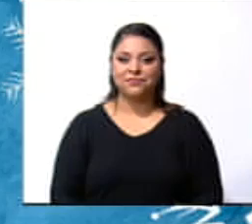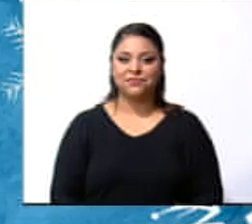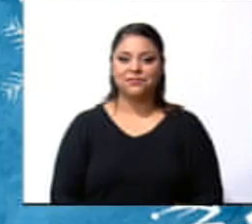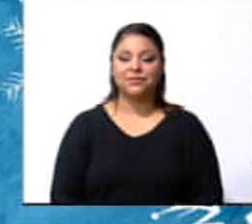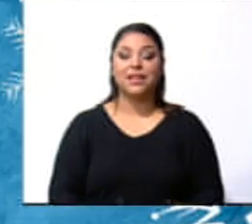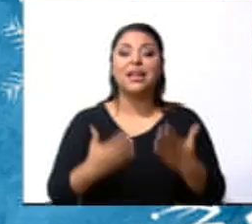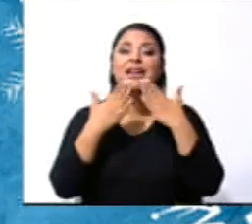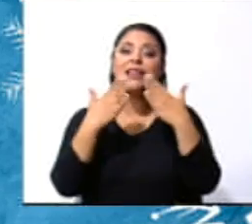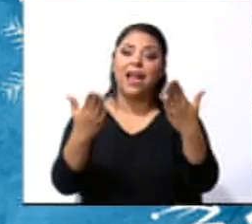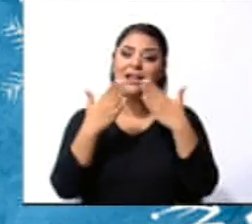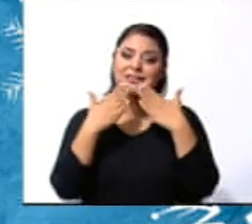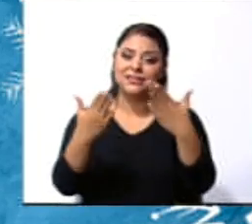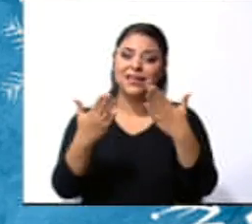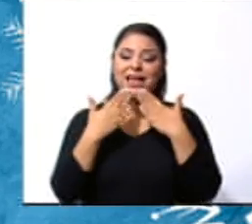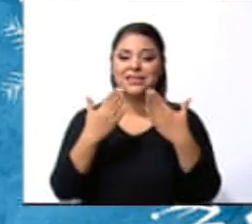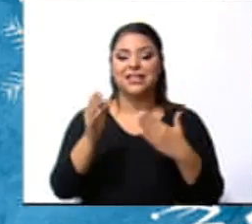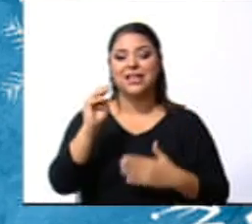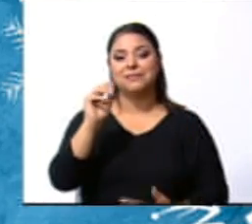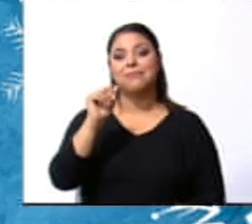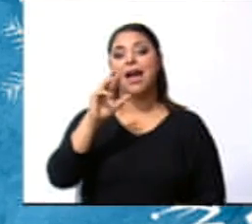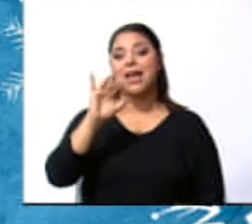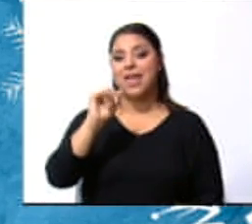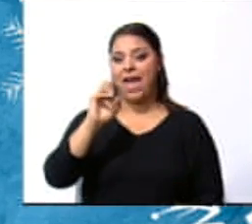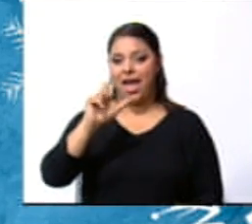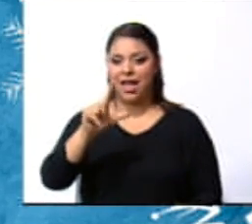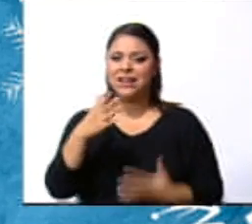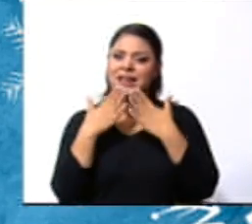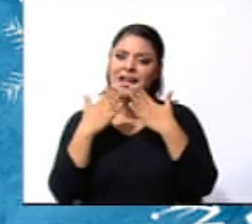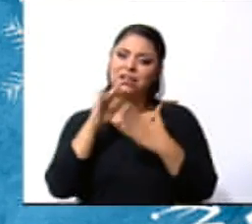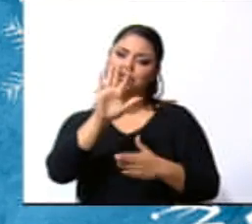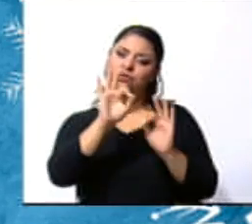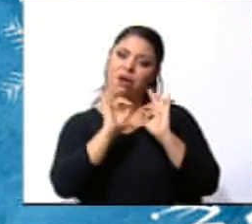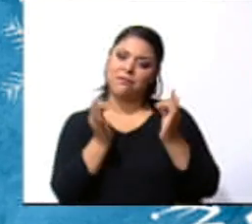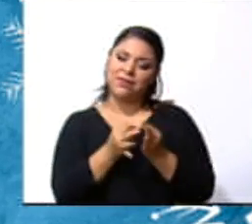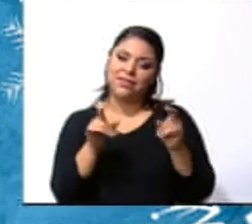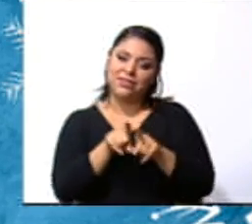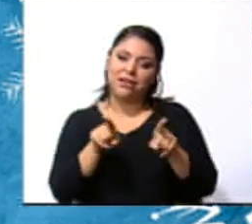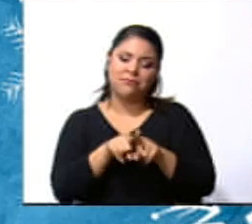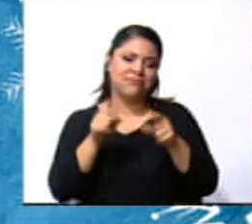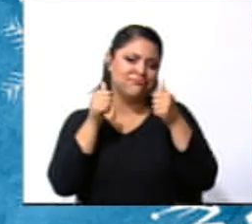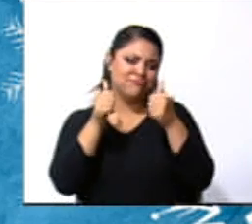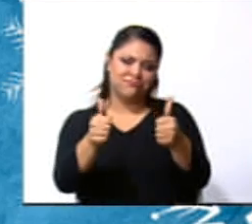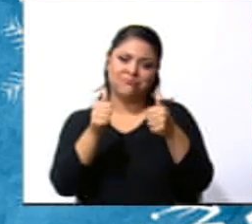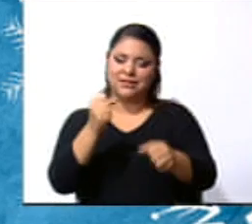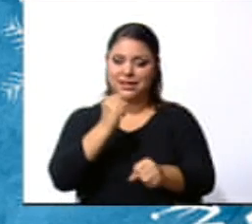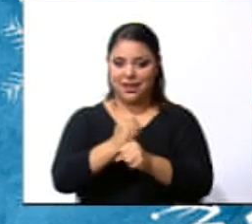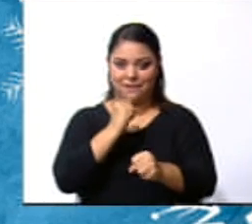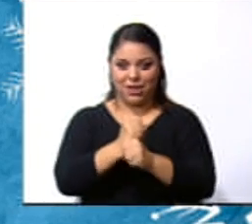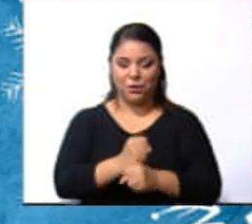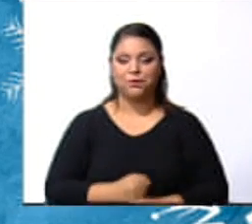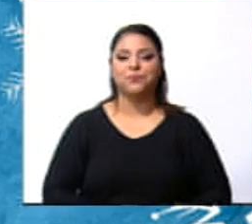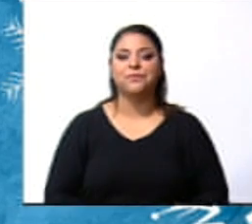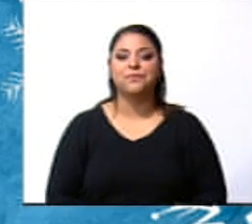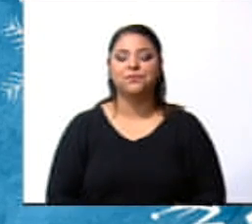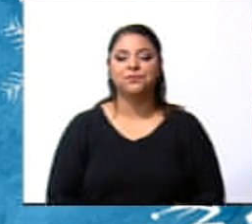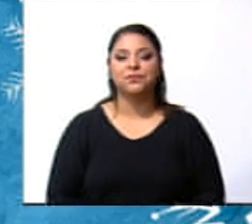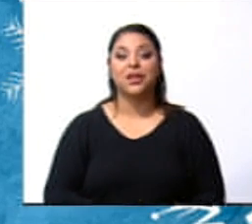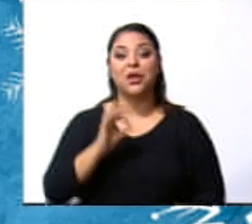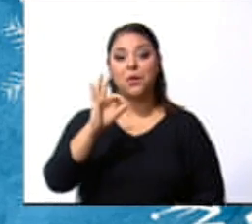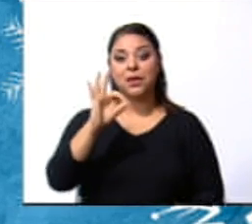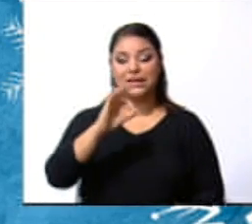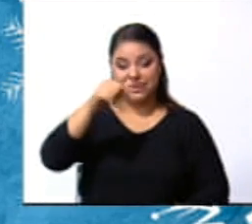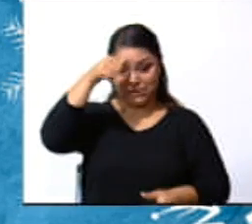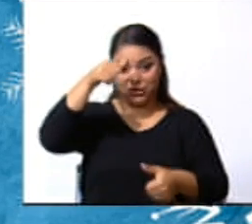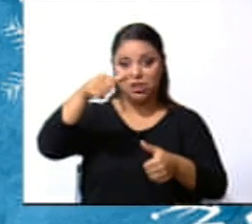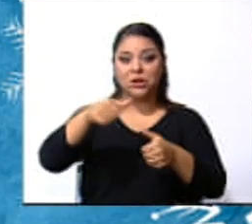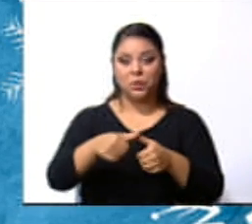Thank you so much, Maria Angel, and thank your family as well. You did a wonderful job. Okay,